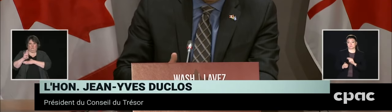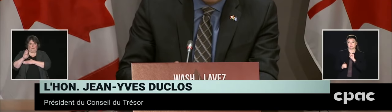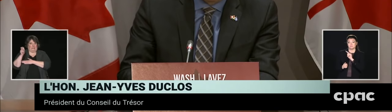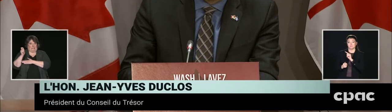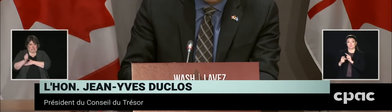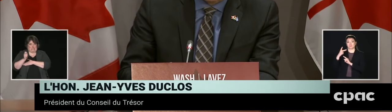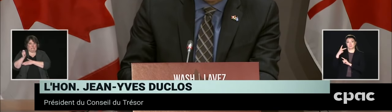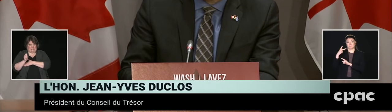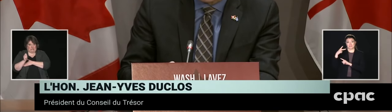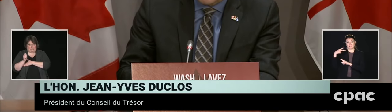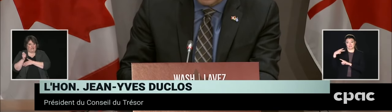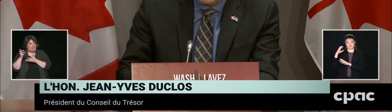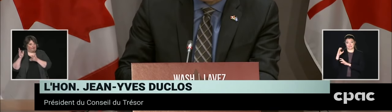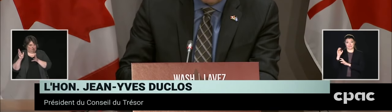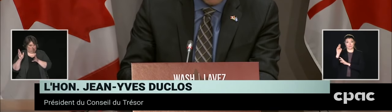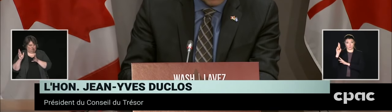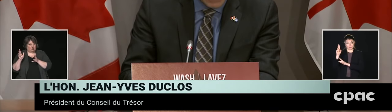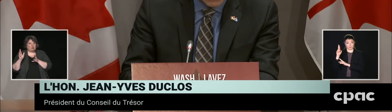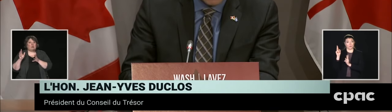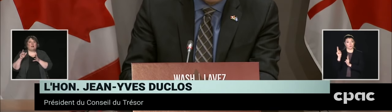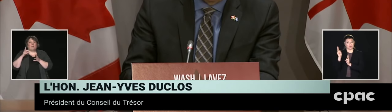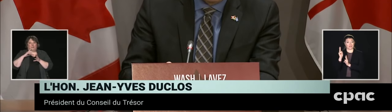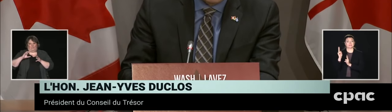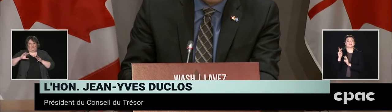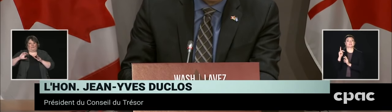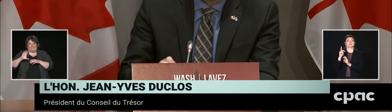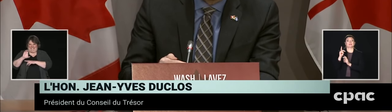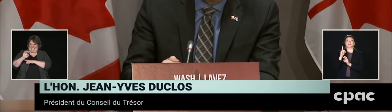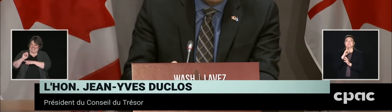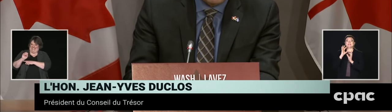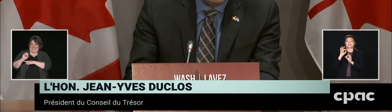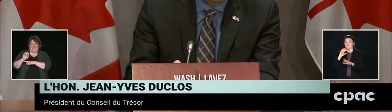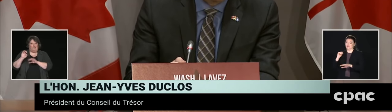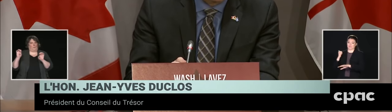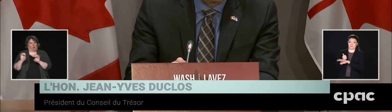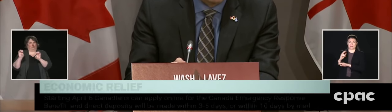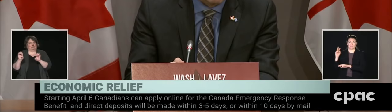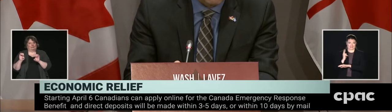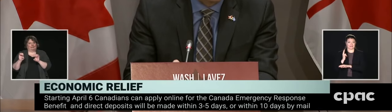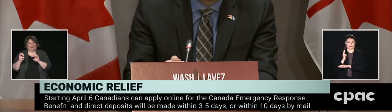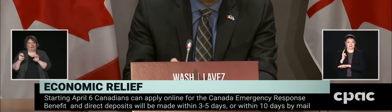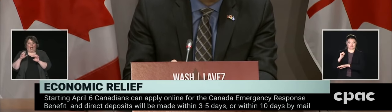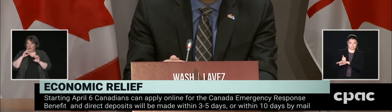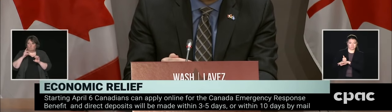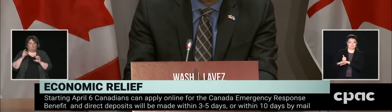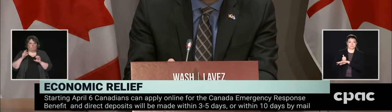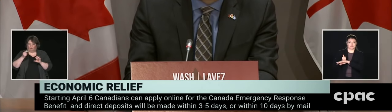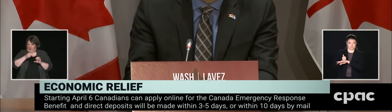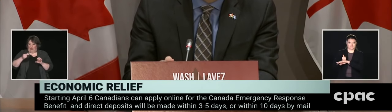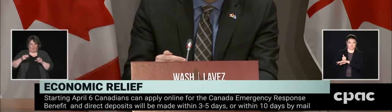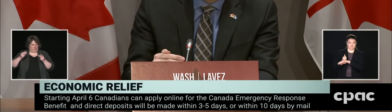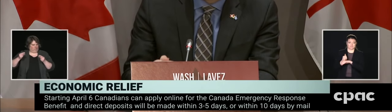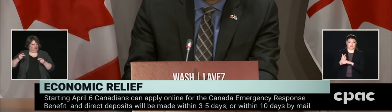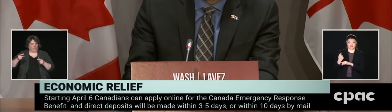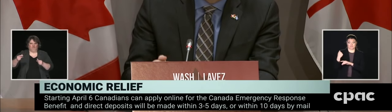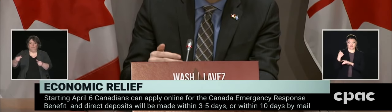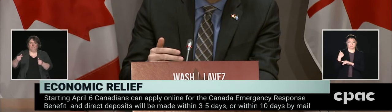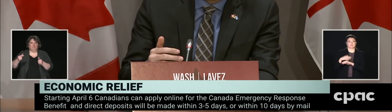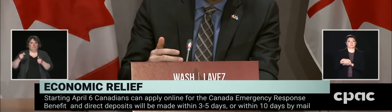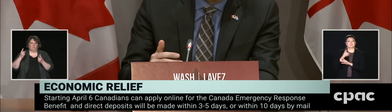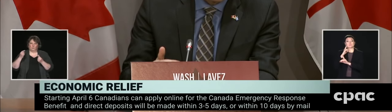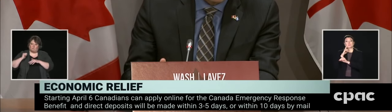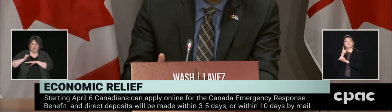being emergency, not only in name, but also in action. So we knew that was the most important thing to do was to